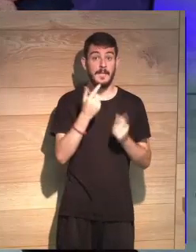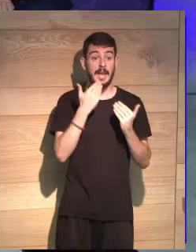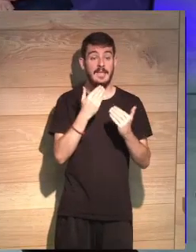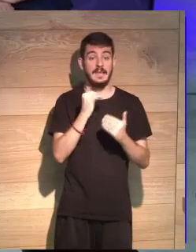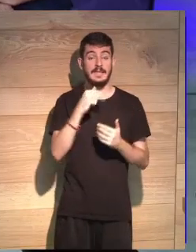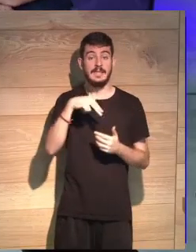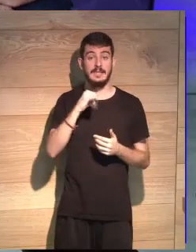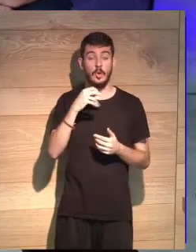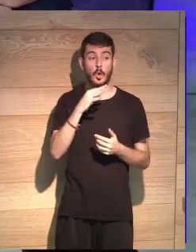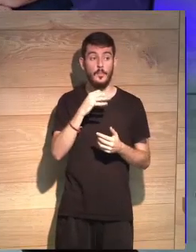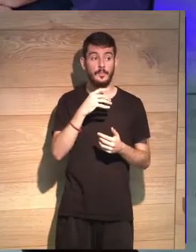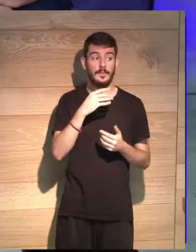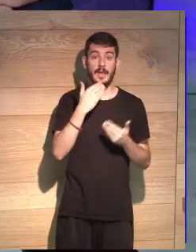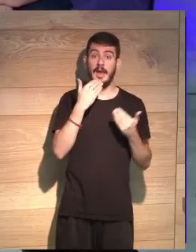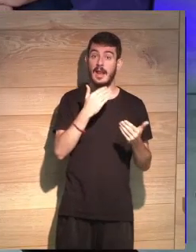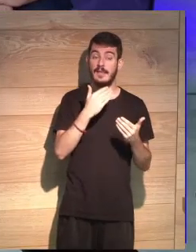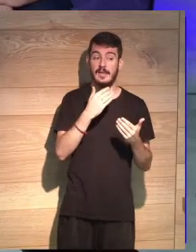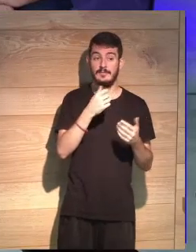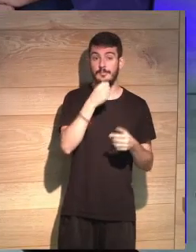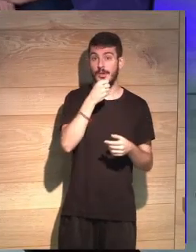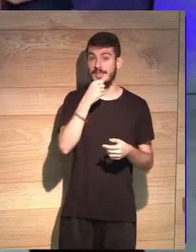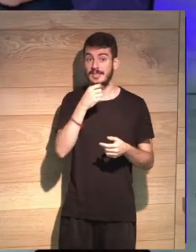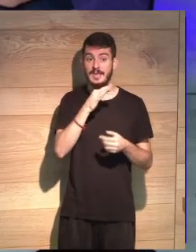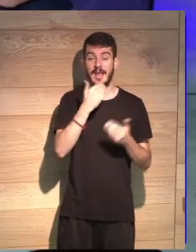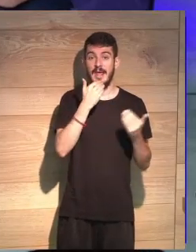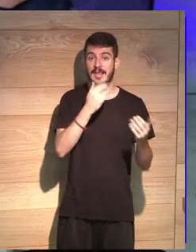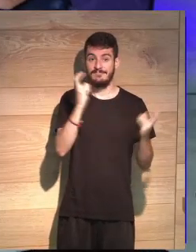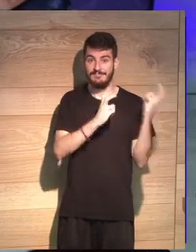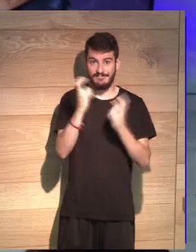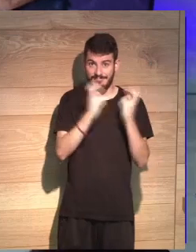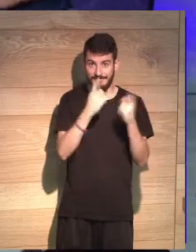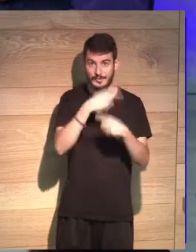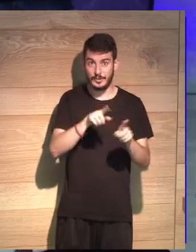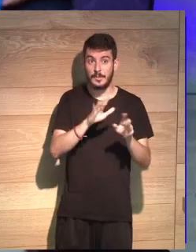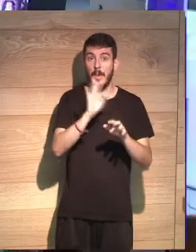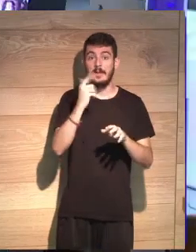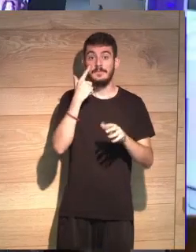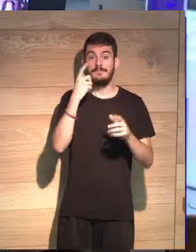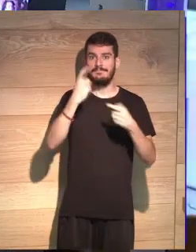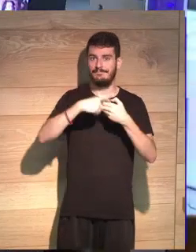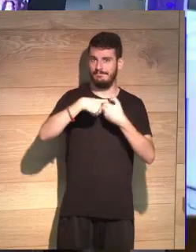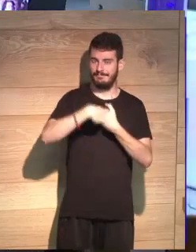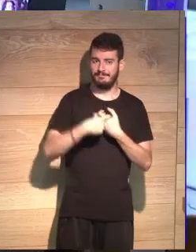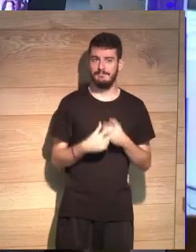that we can do. Well, I'd like to thank the presenters and also the audience for being here